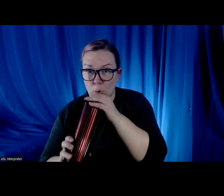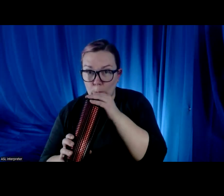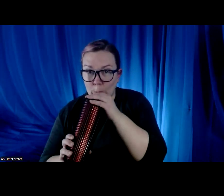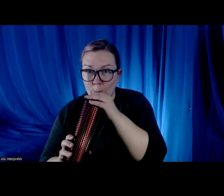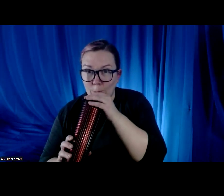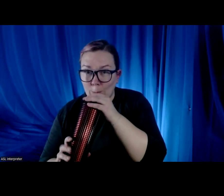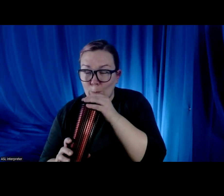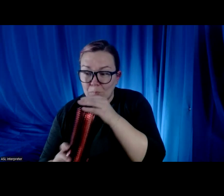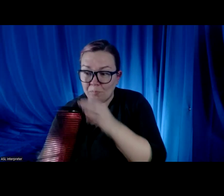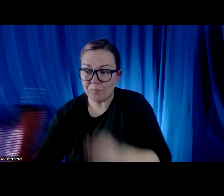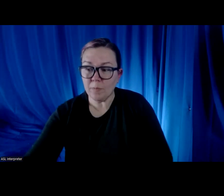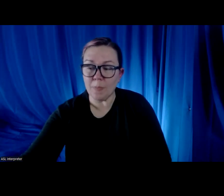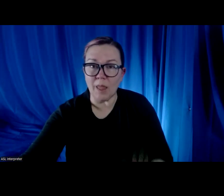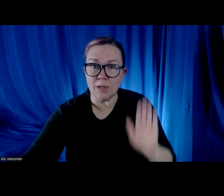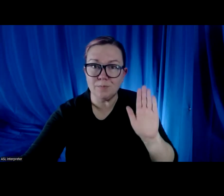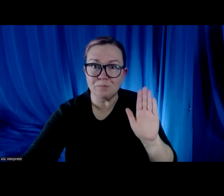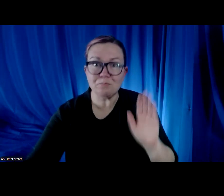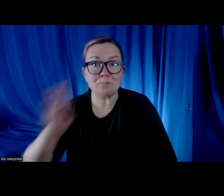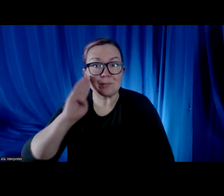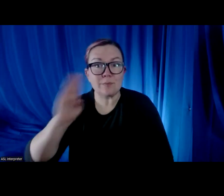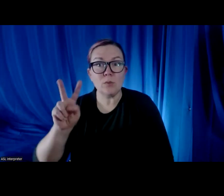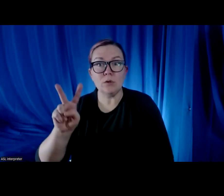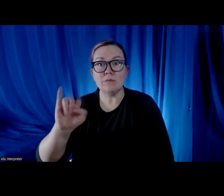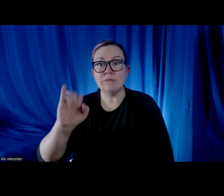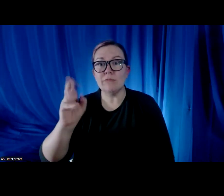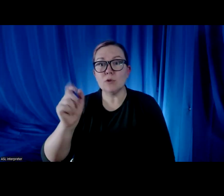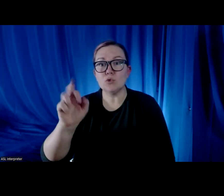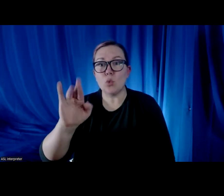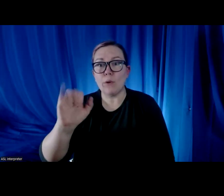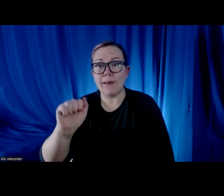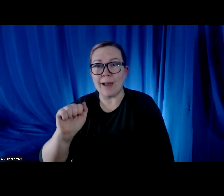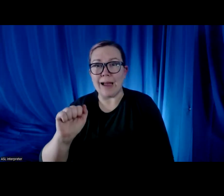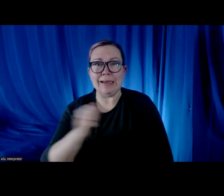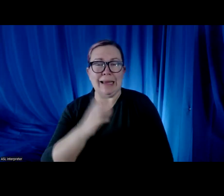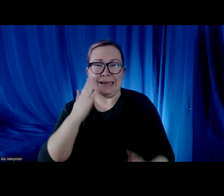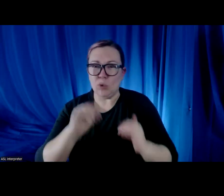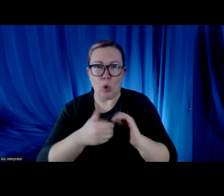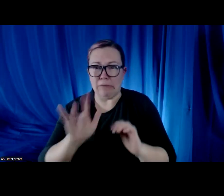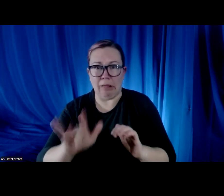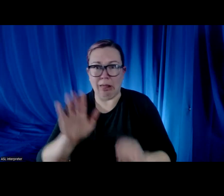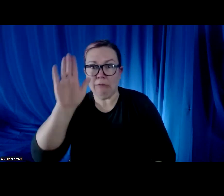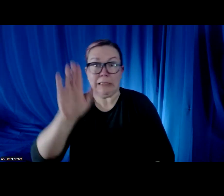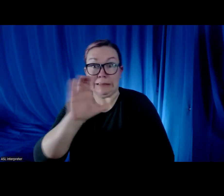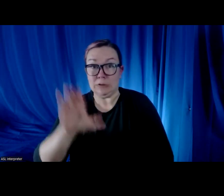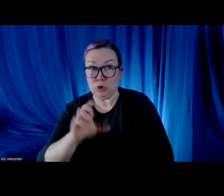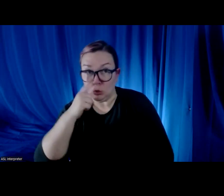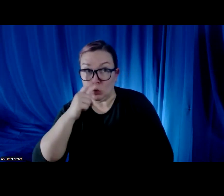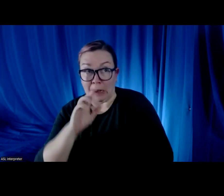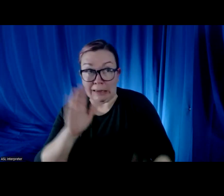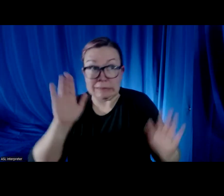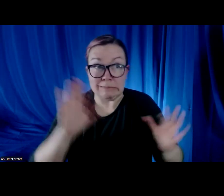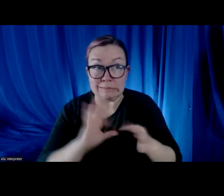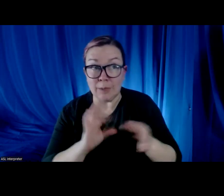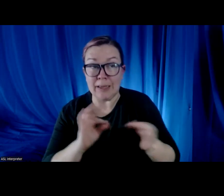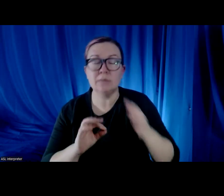Hi, can I just like jump in? I'm not very familiar with like how to raise a hand in Zoom. Is that Yeah, okay? sure. Yeah, go ahead, Victoria. Hi,